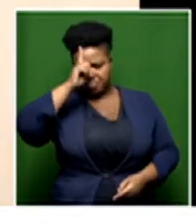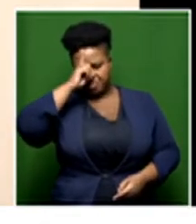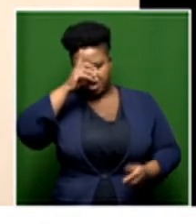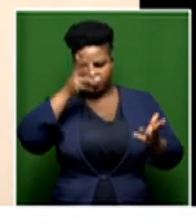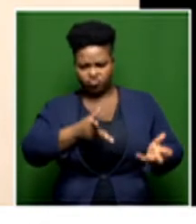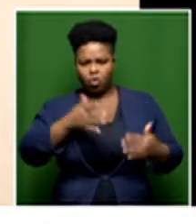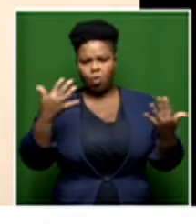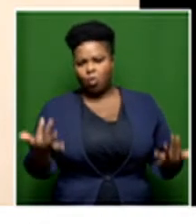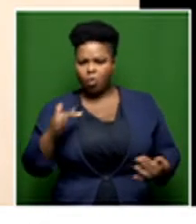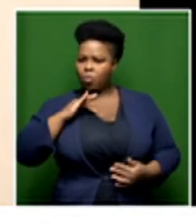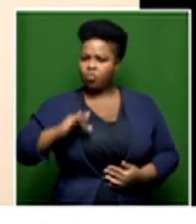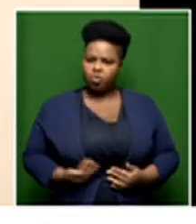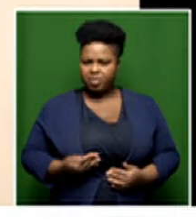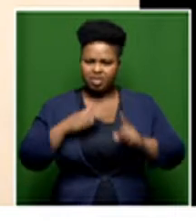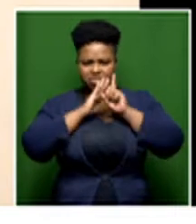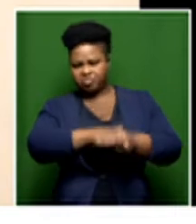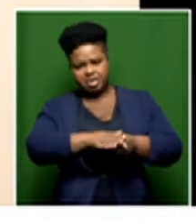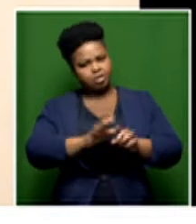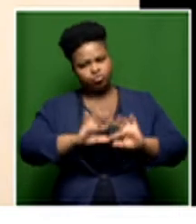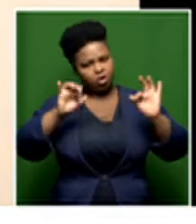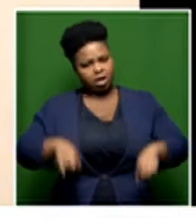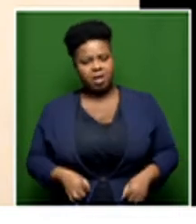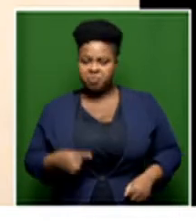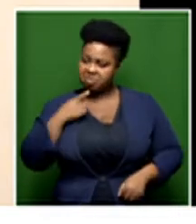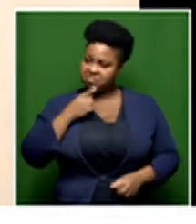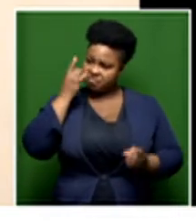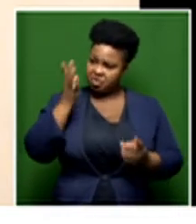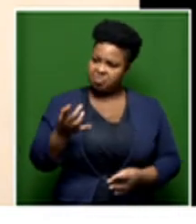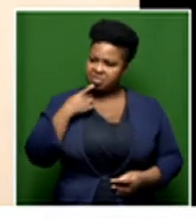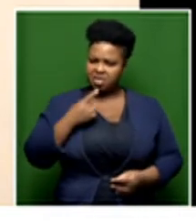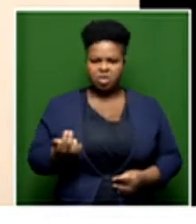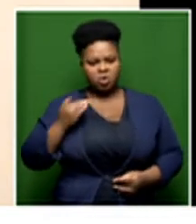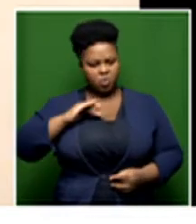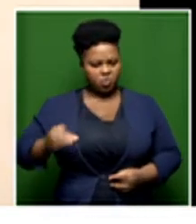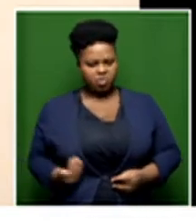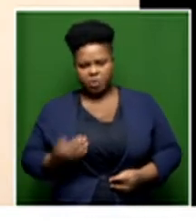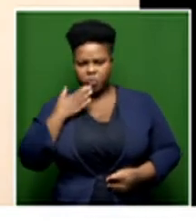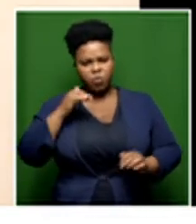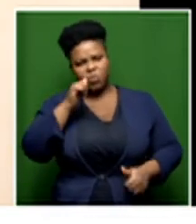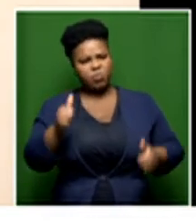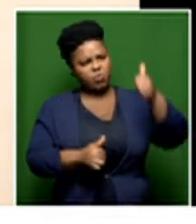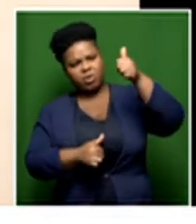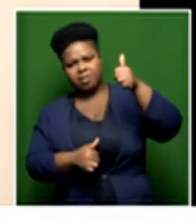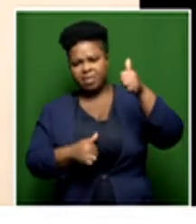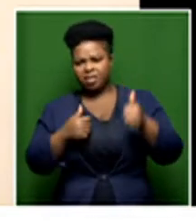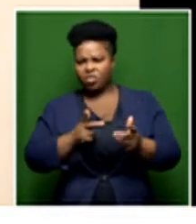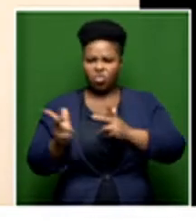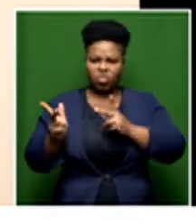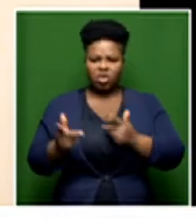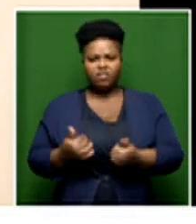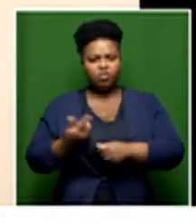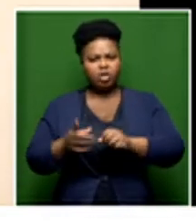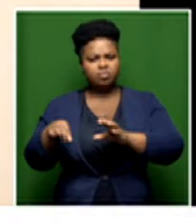or of sex, and that this is ridiculous, that a woman of such stature should be excluded from